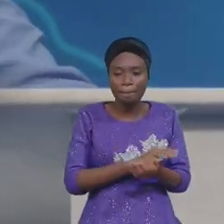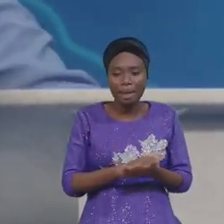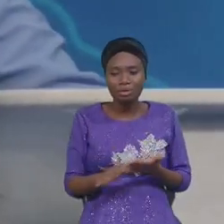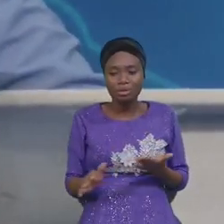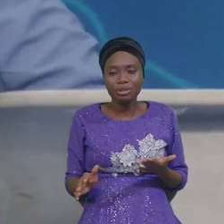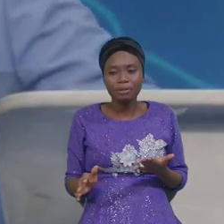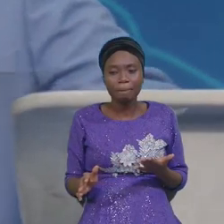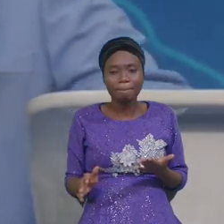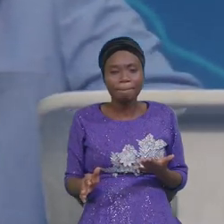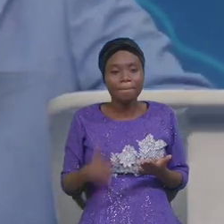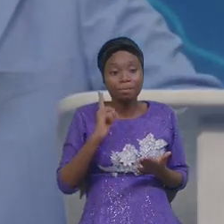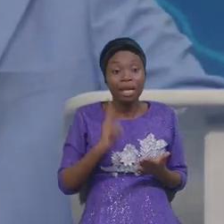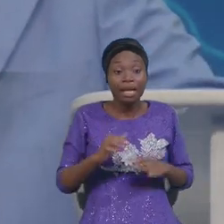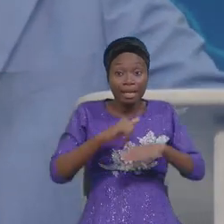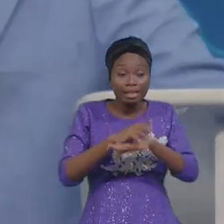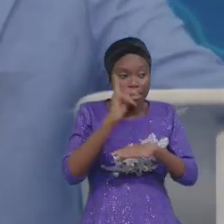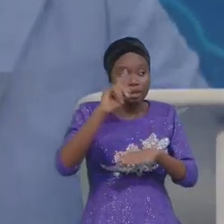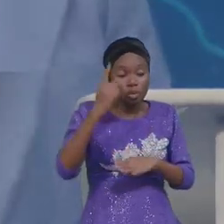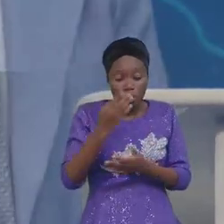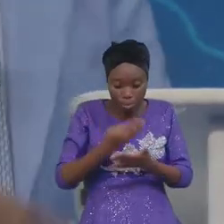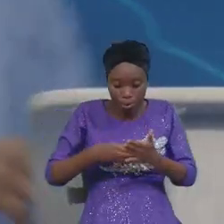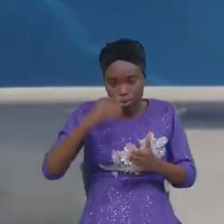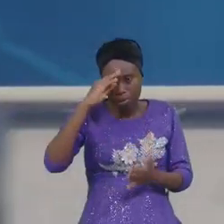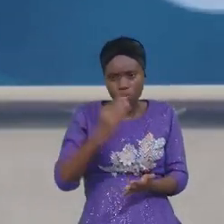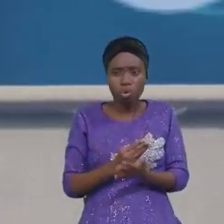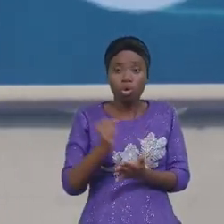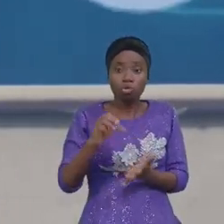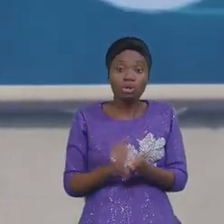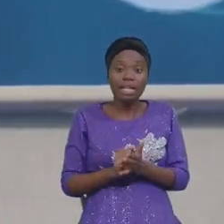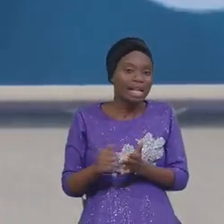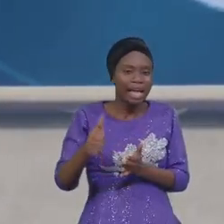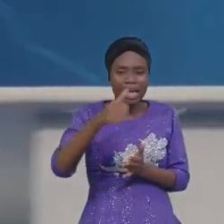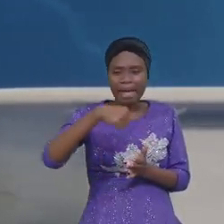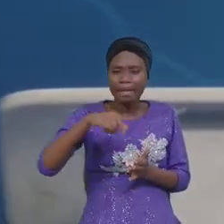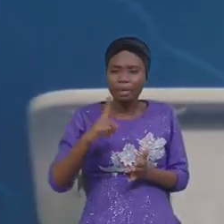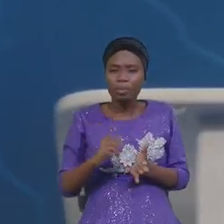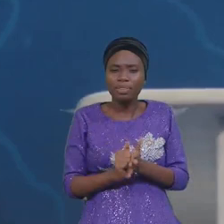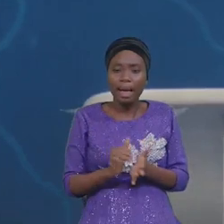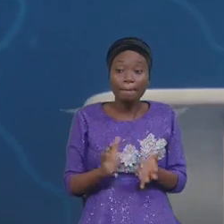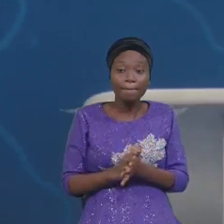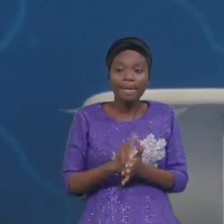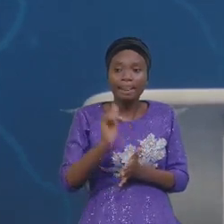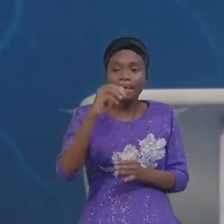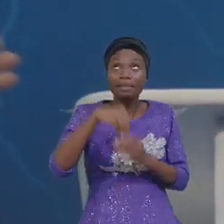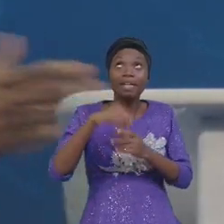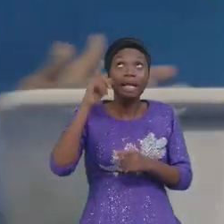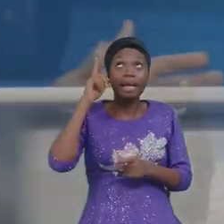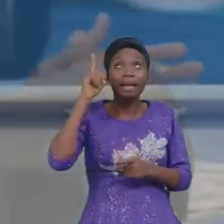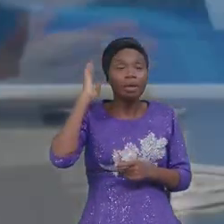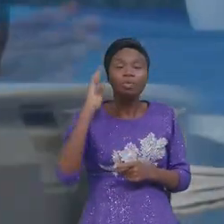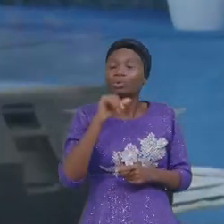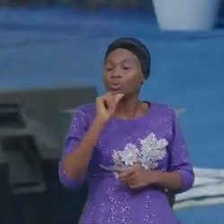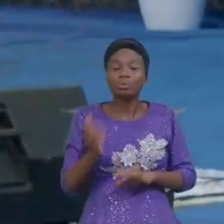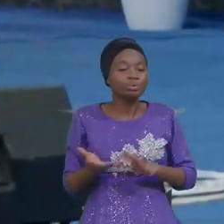already sent his only begotten Son, so that whosoever believes in him will